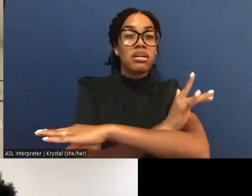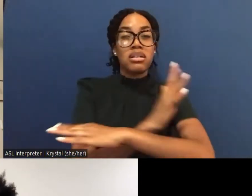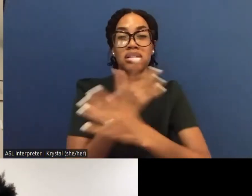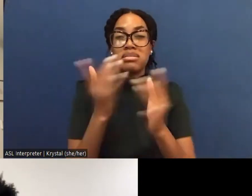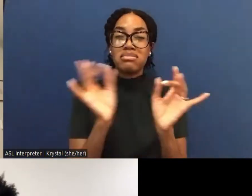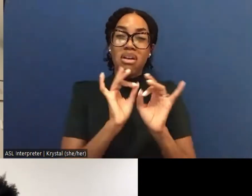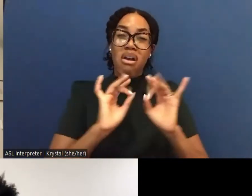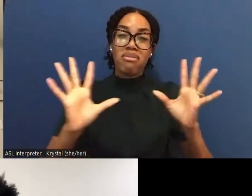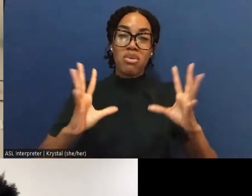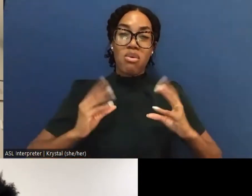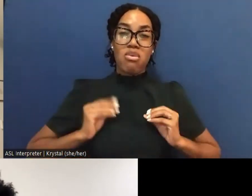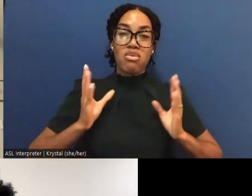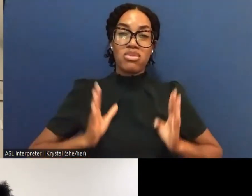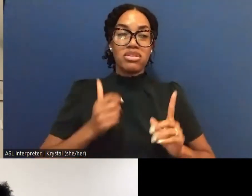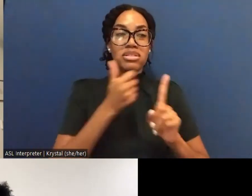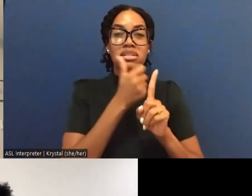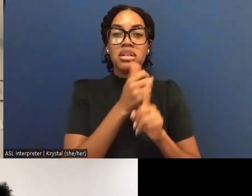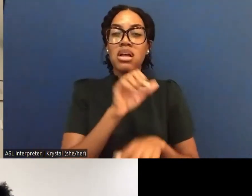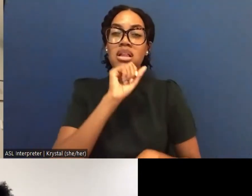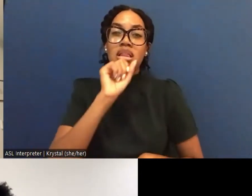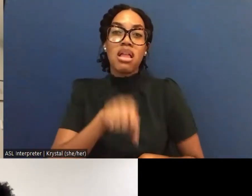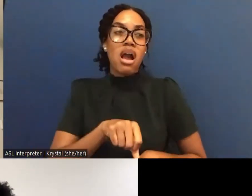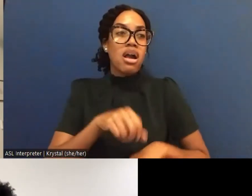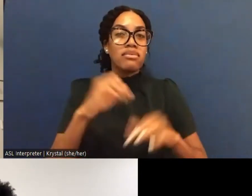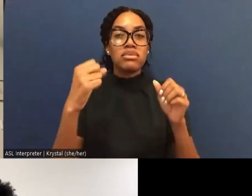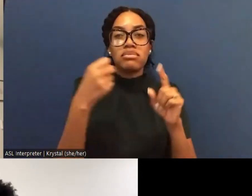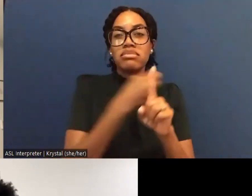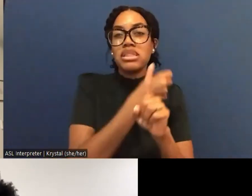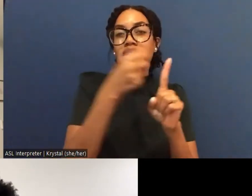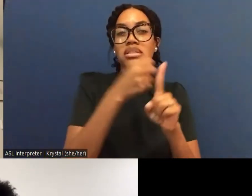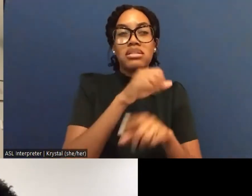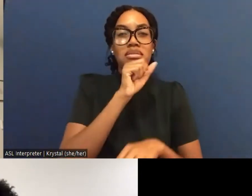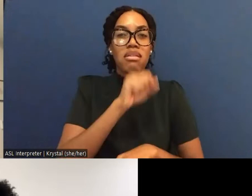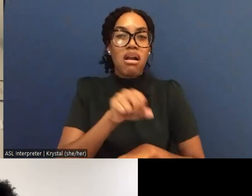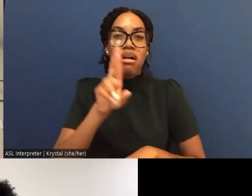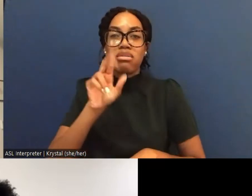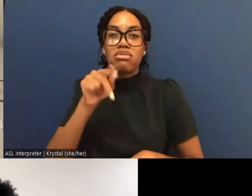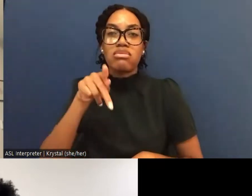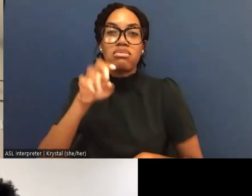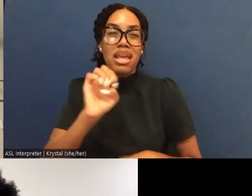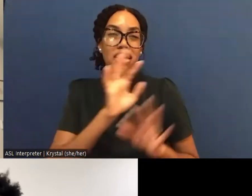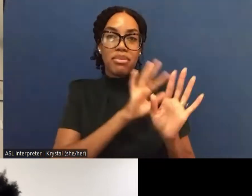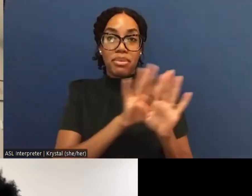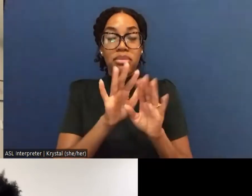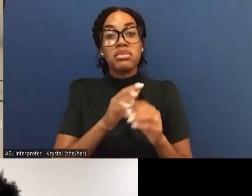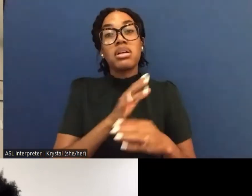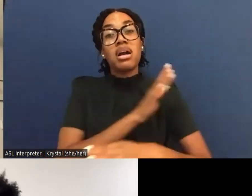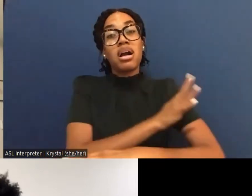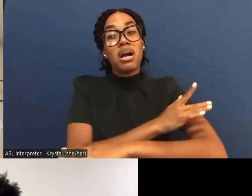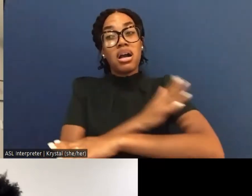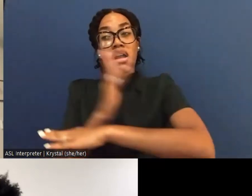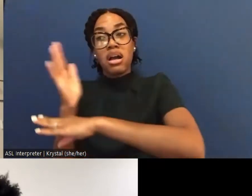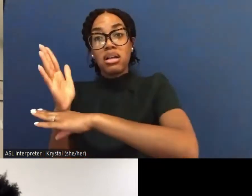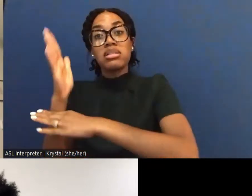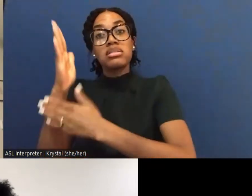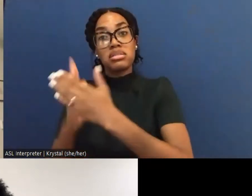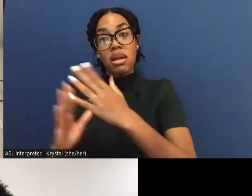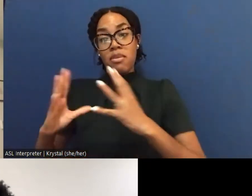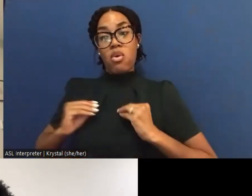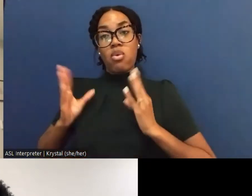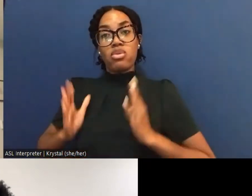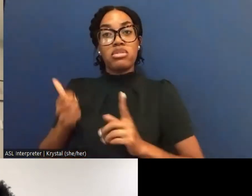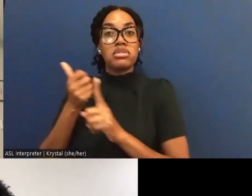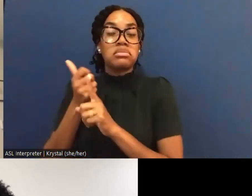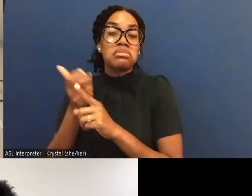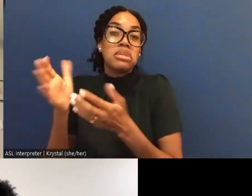whipping, raping, et cetera. But there are also enslaved people who say, you know, my owner viewed it as a labor system and, you know, they were kind